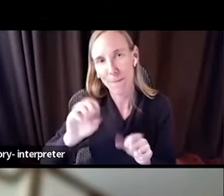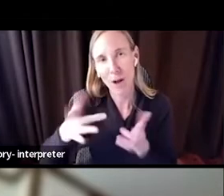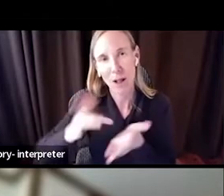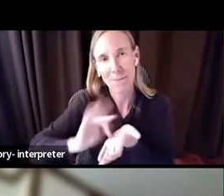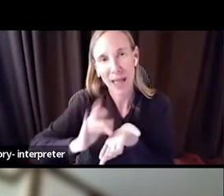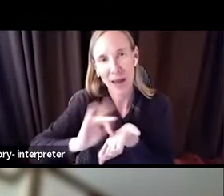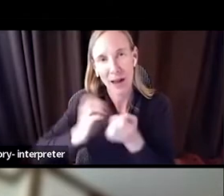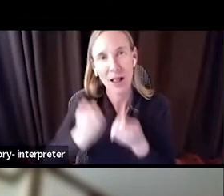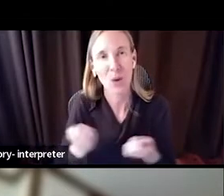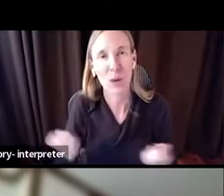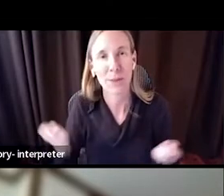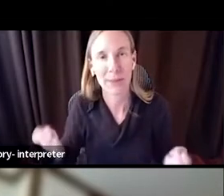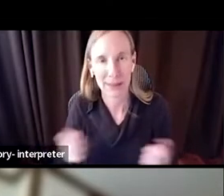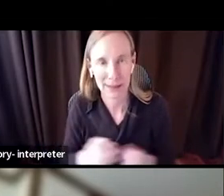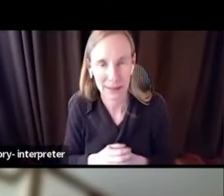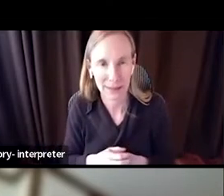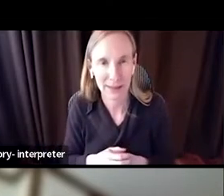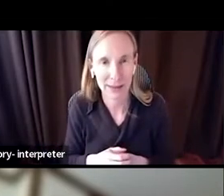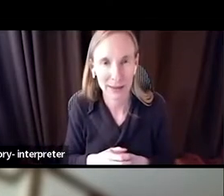DME.